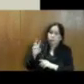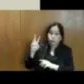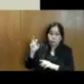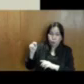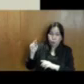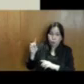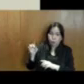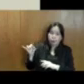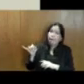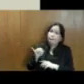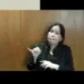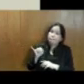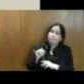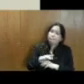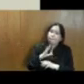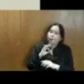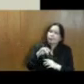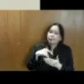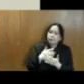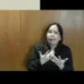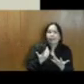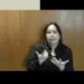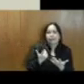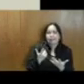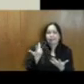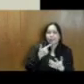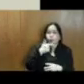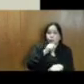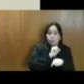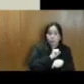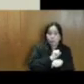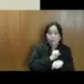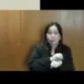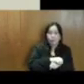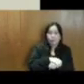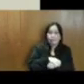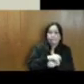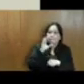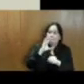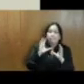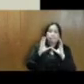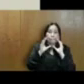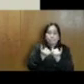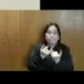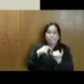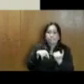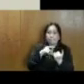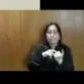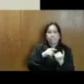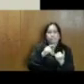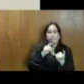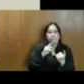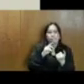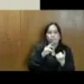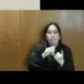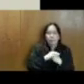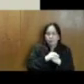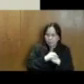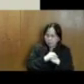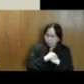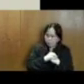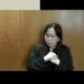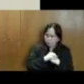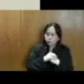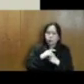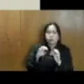electric vehicle type jobs. So we're going to find the companies that are producing electric vehicles. You can think Tesla and